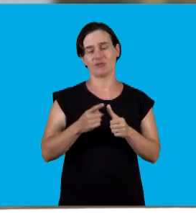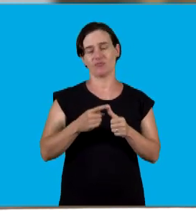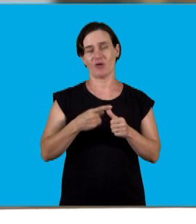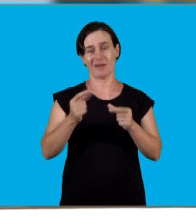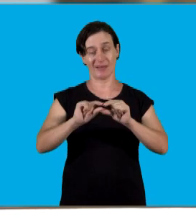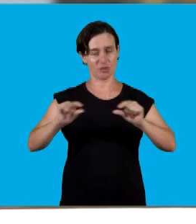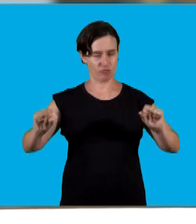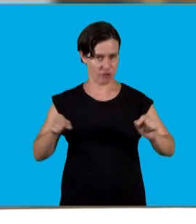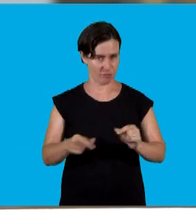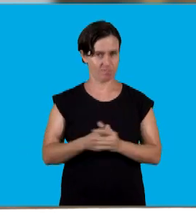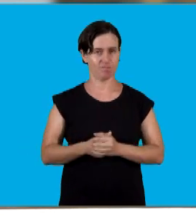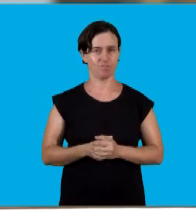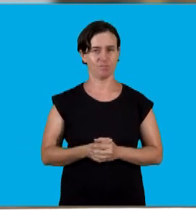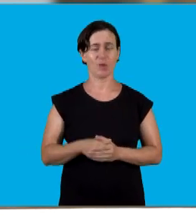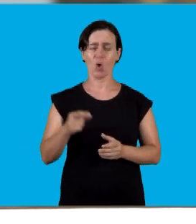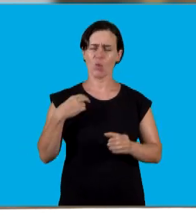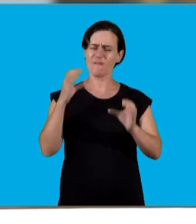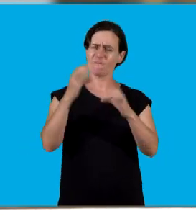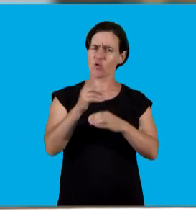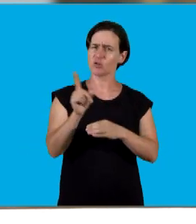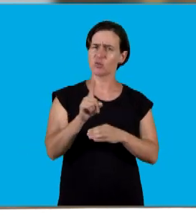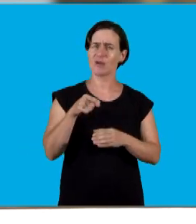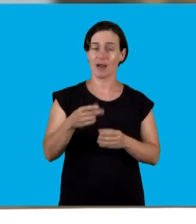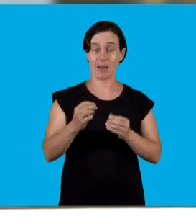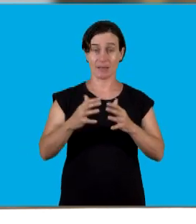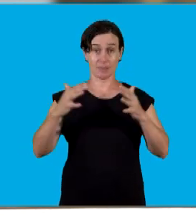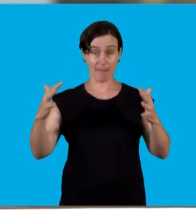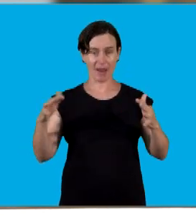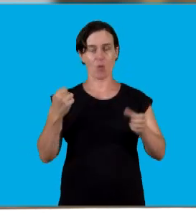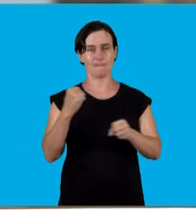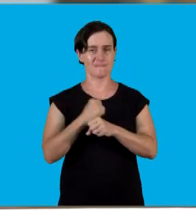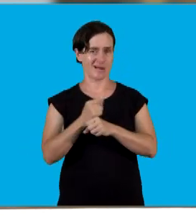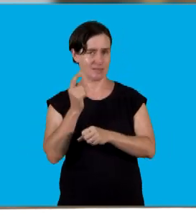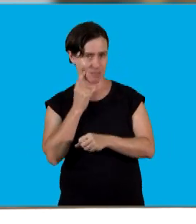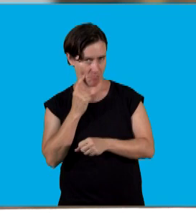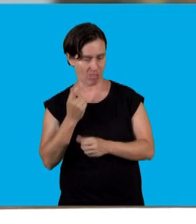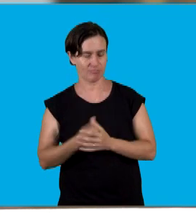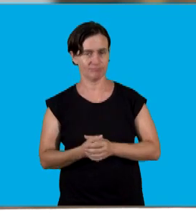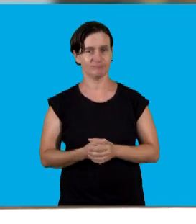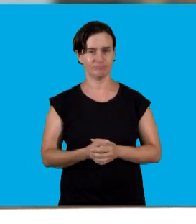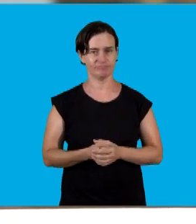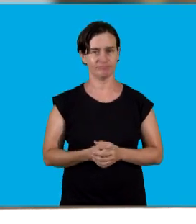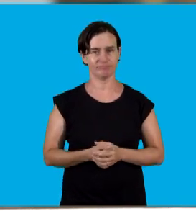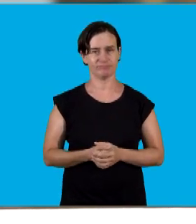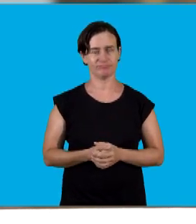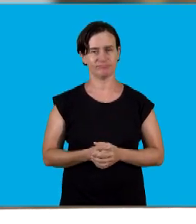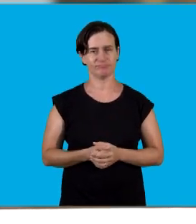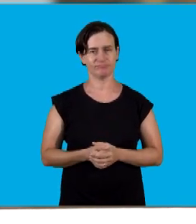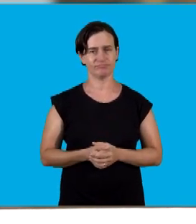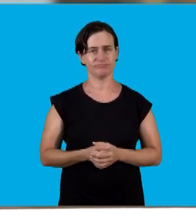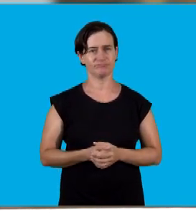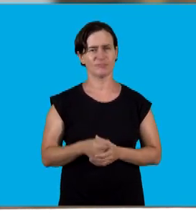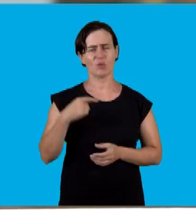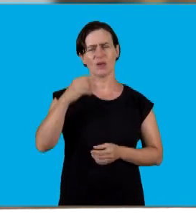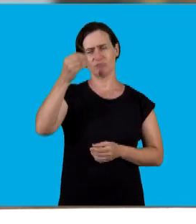algebraic expressions. Now remember, we were focusing here on expanding and simplifying those algebraic expressions. Let's